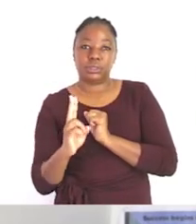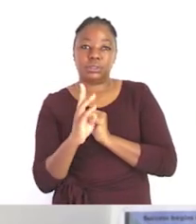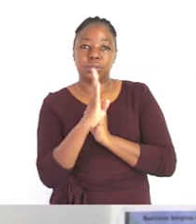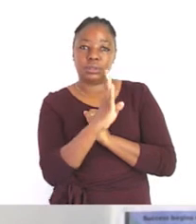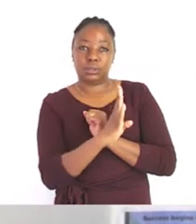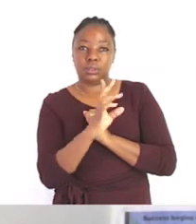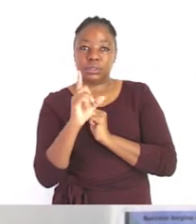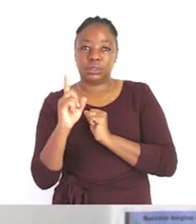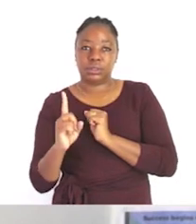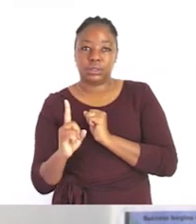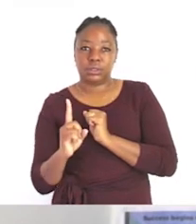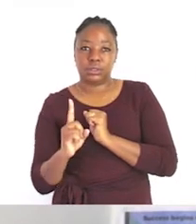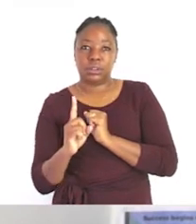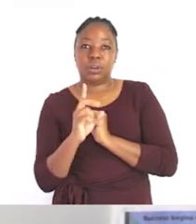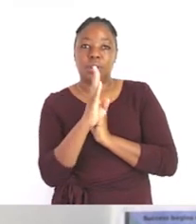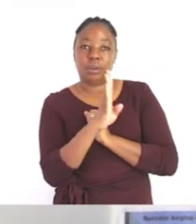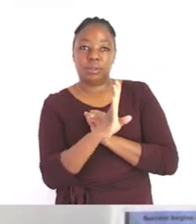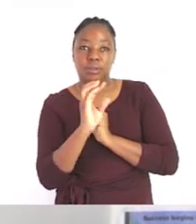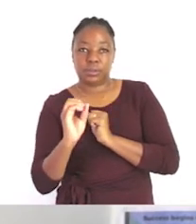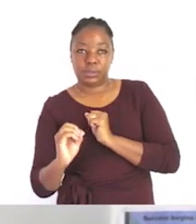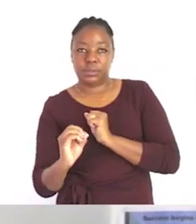41, 40,